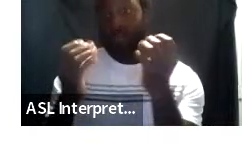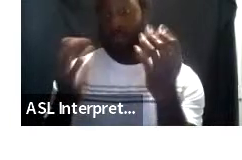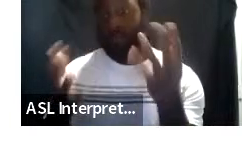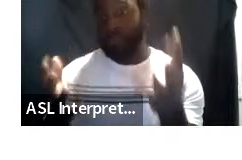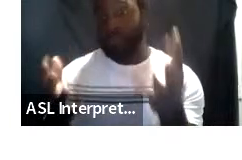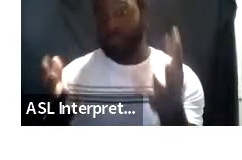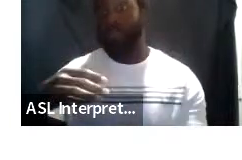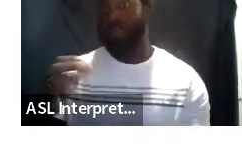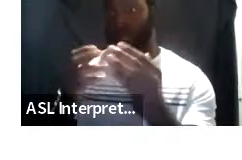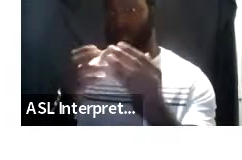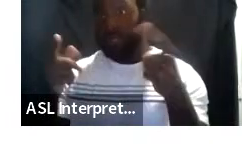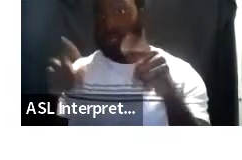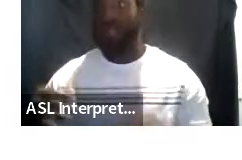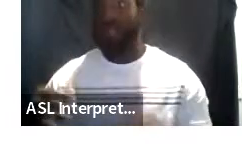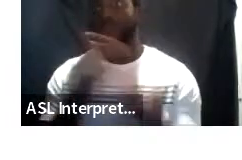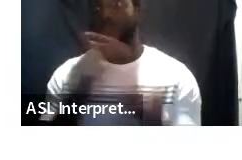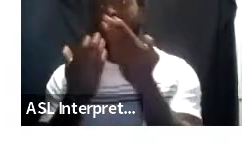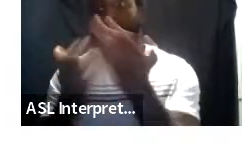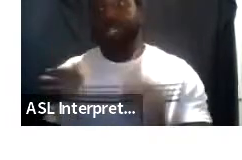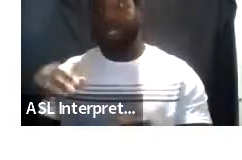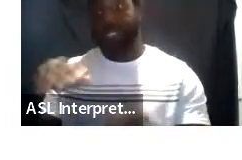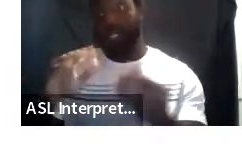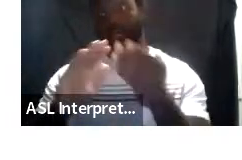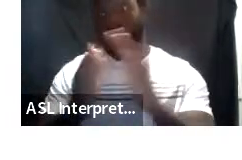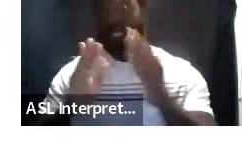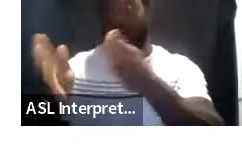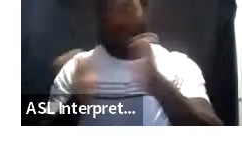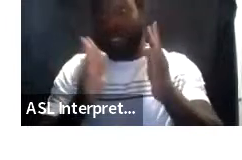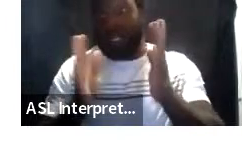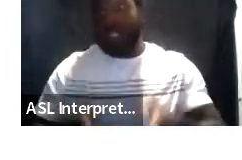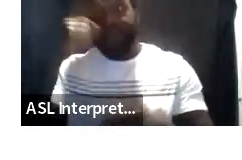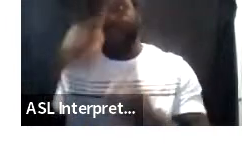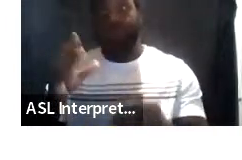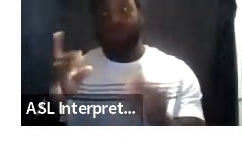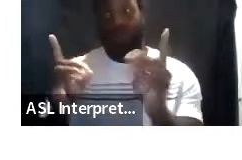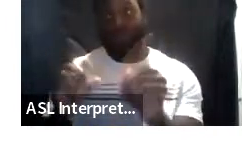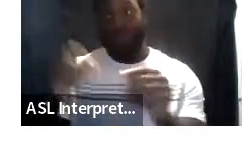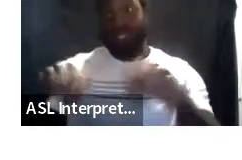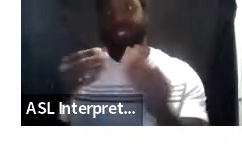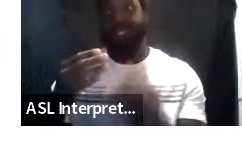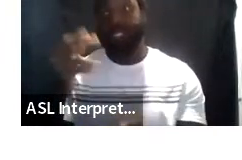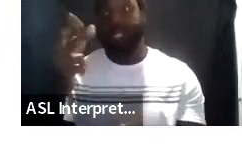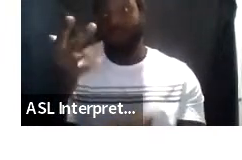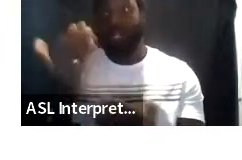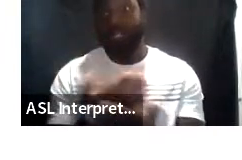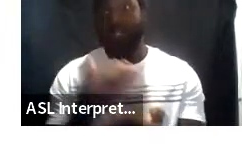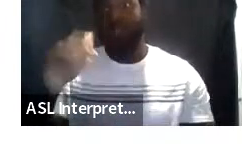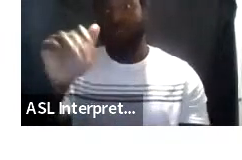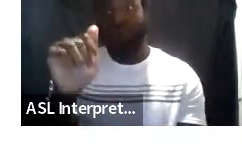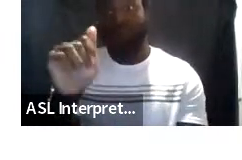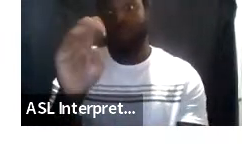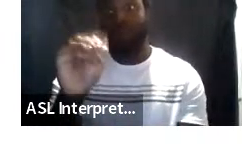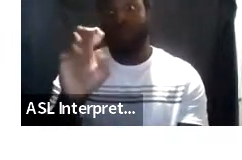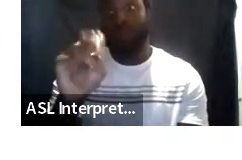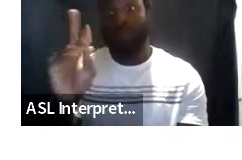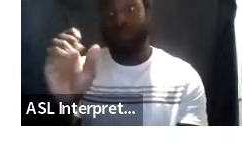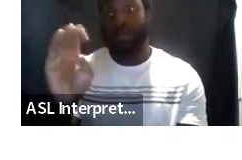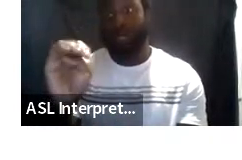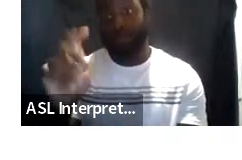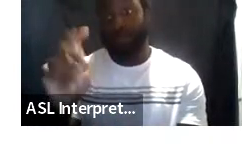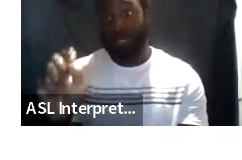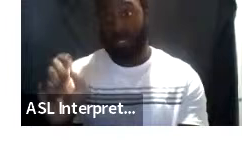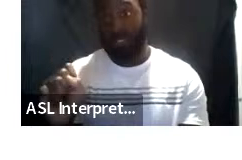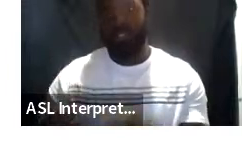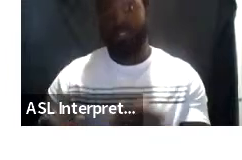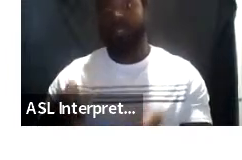work that the Department of City Planning is doing with these 3 new text amendments. With Queens looking in the rearview mirror at our worst